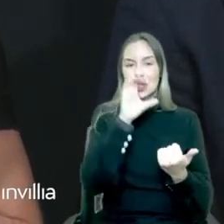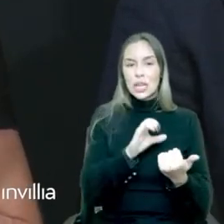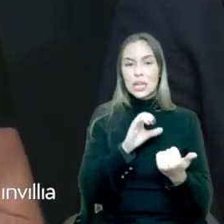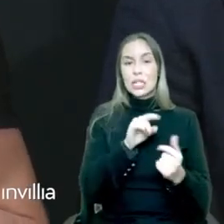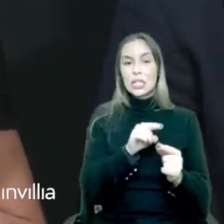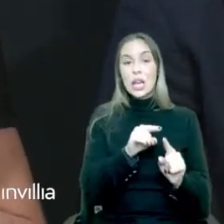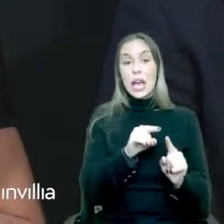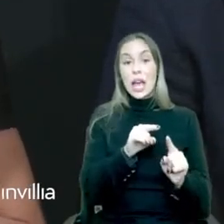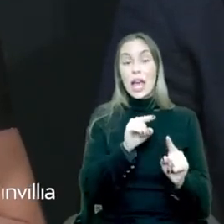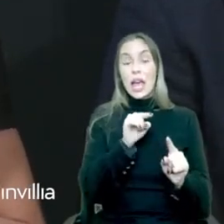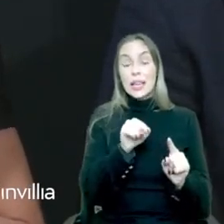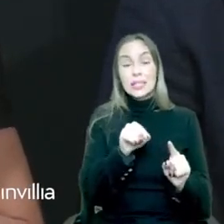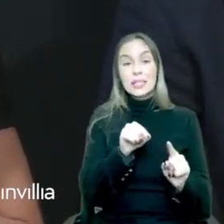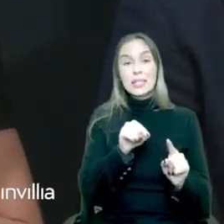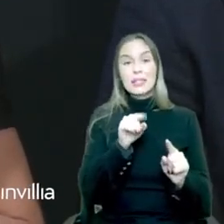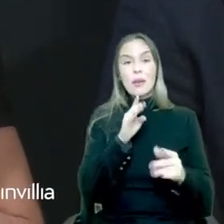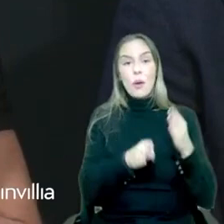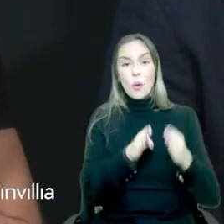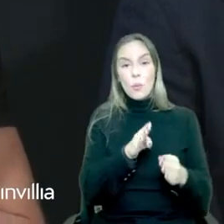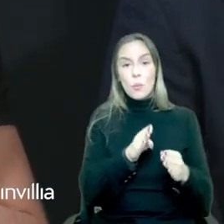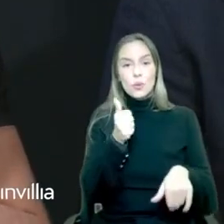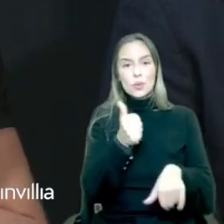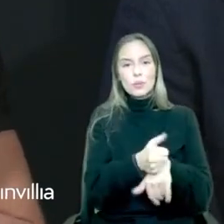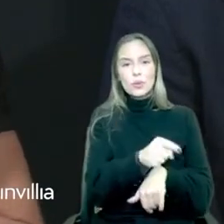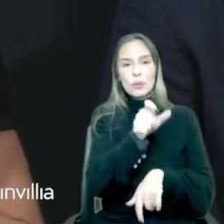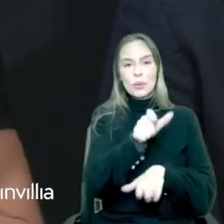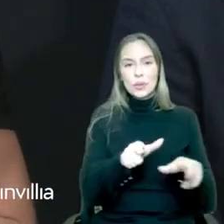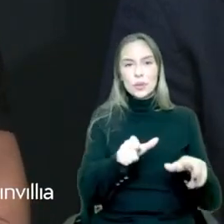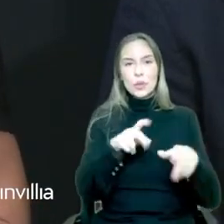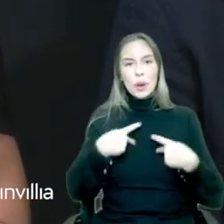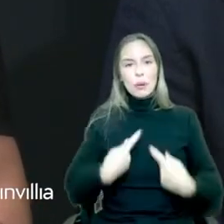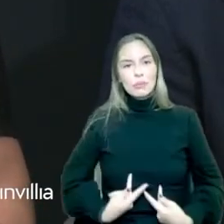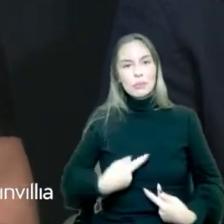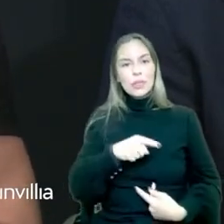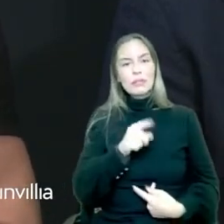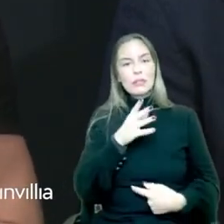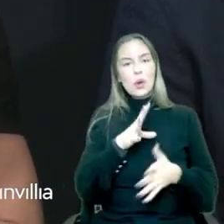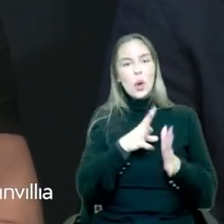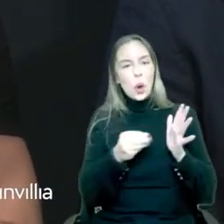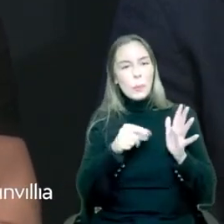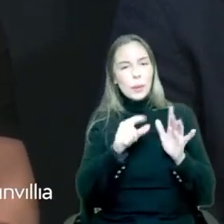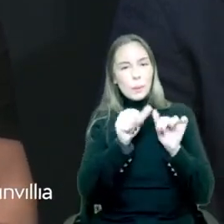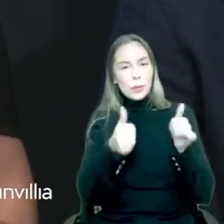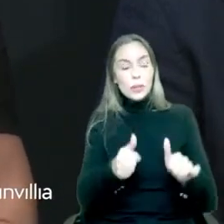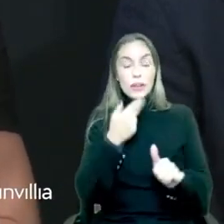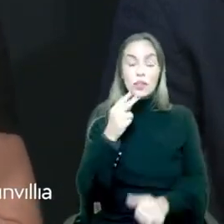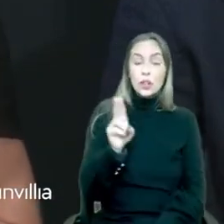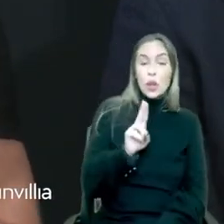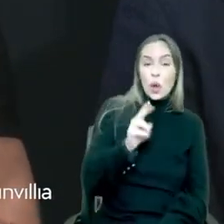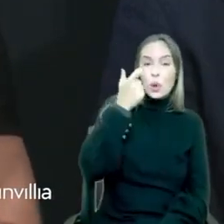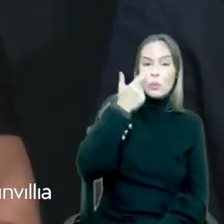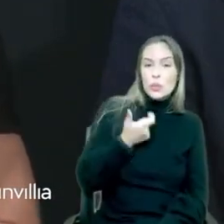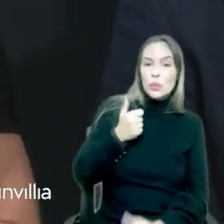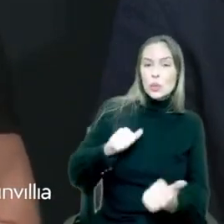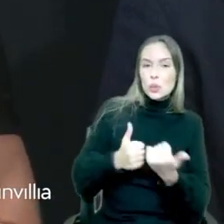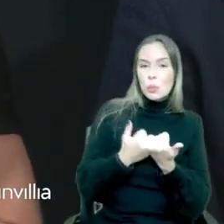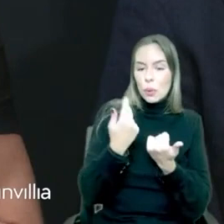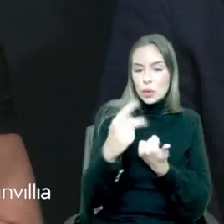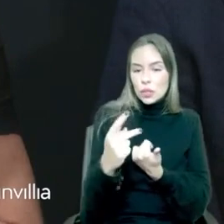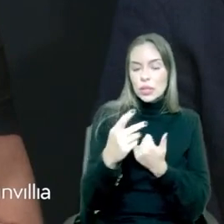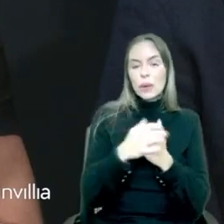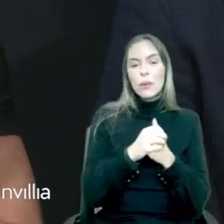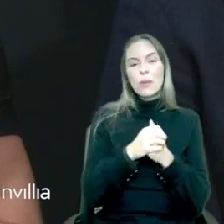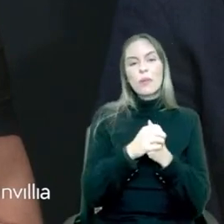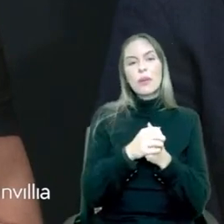The bot even introduces itself. It says, "Hi, I'm Beatrice, and I'm here to support you." After the needs of the